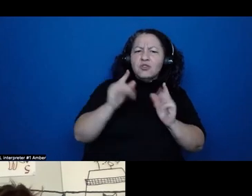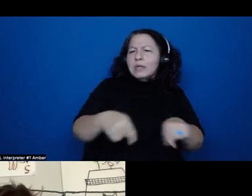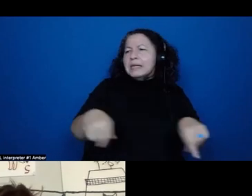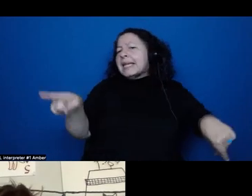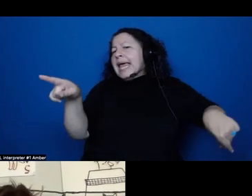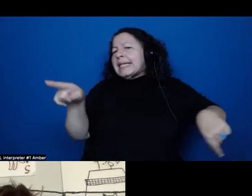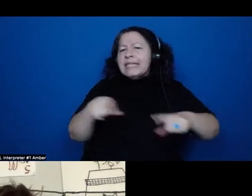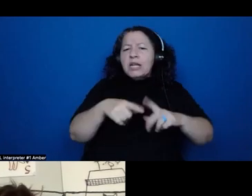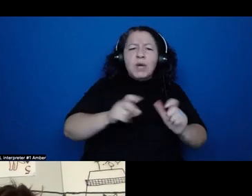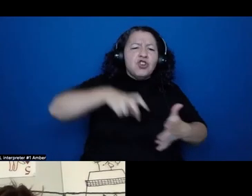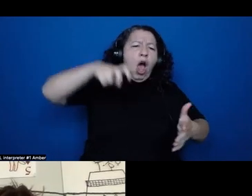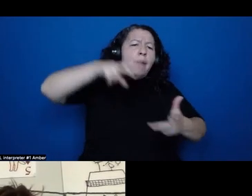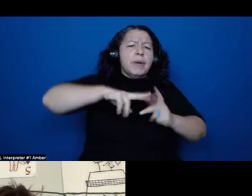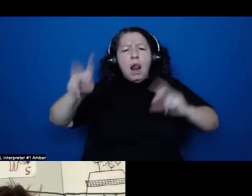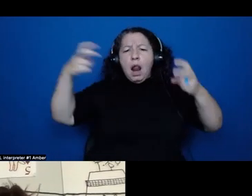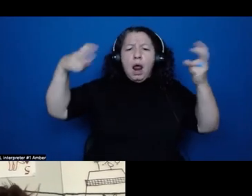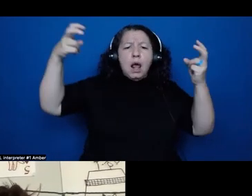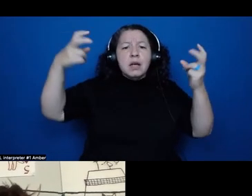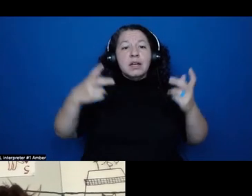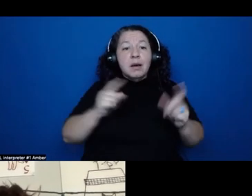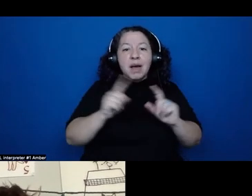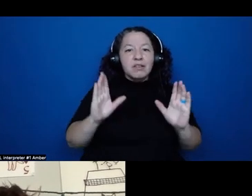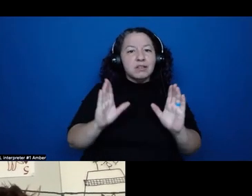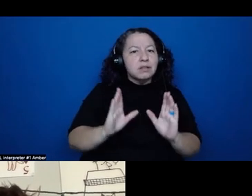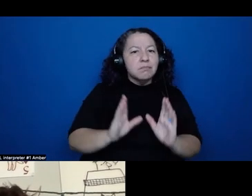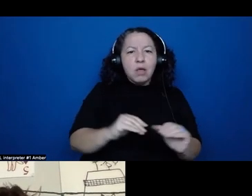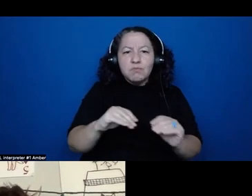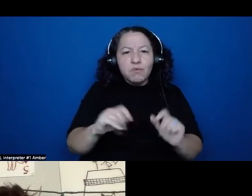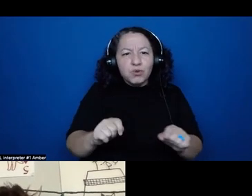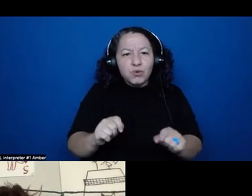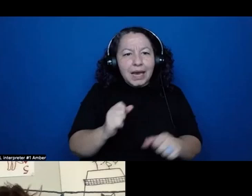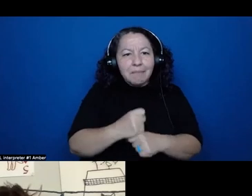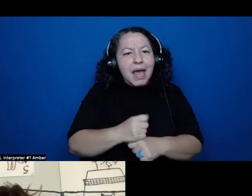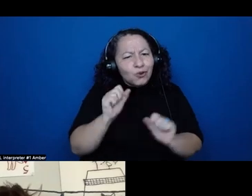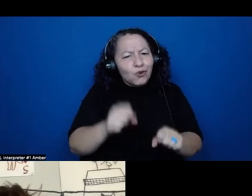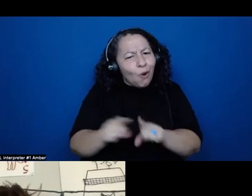make can also be really beautiful. And so I think I'm interested in like, I think Kayla